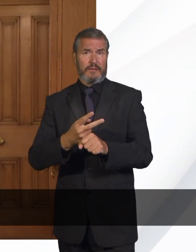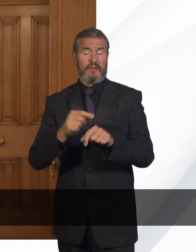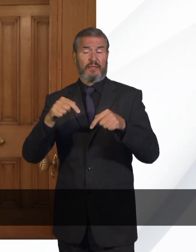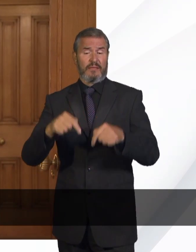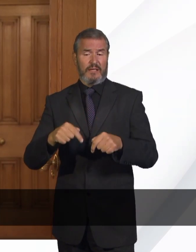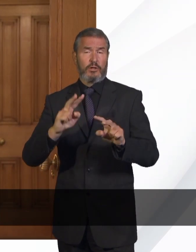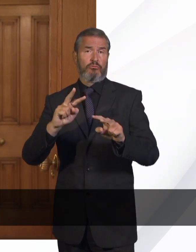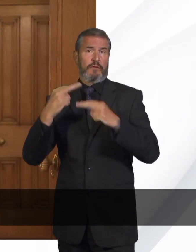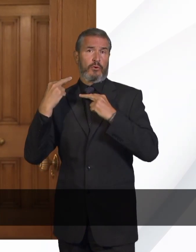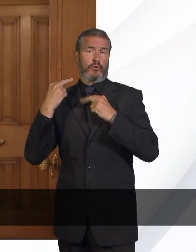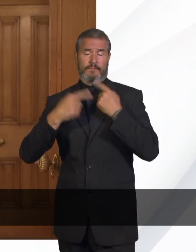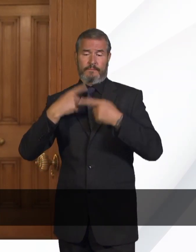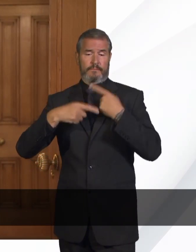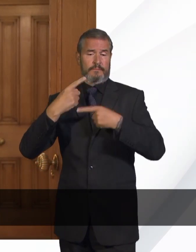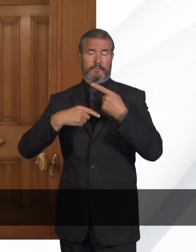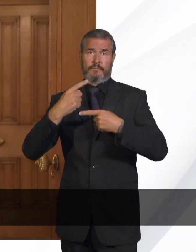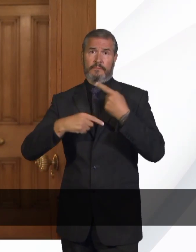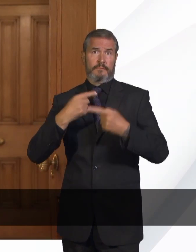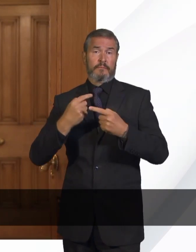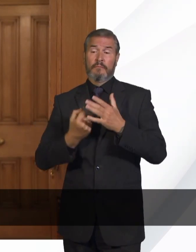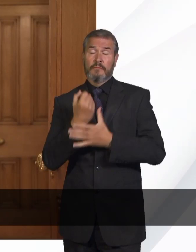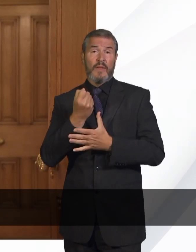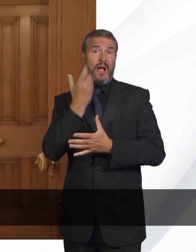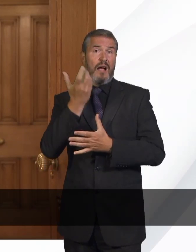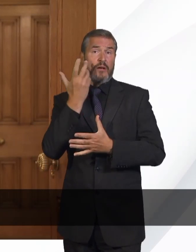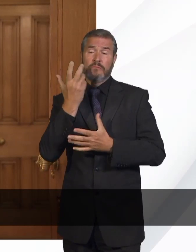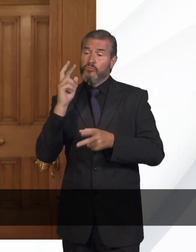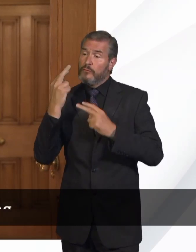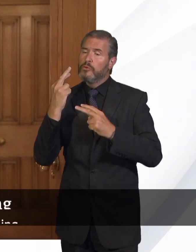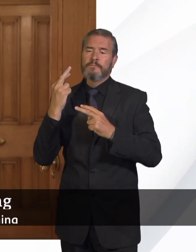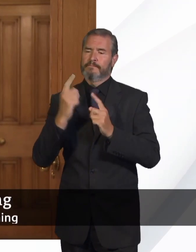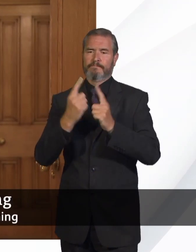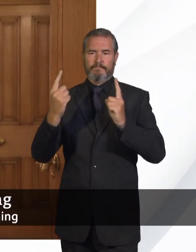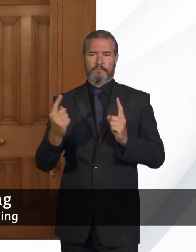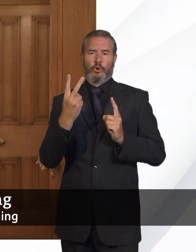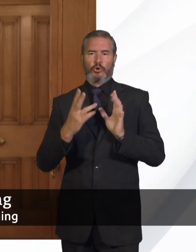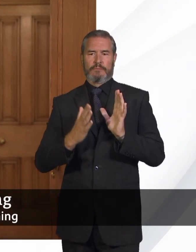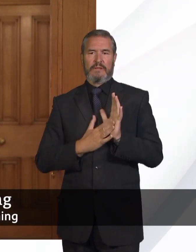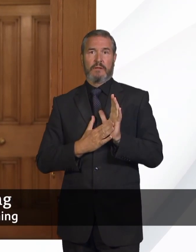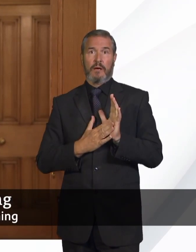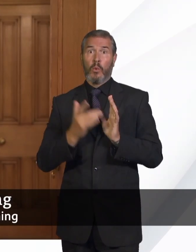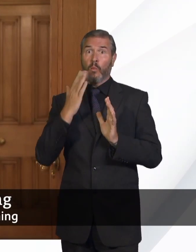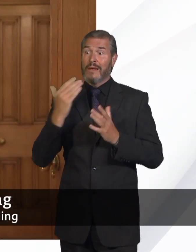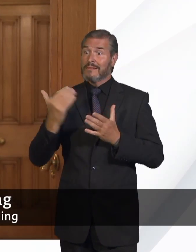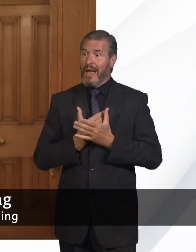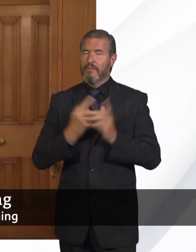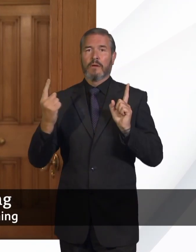issue under review, and we will continue to do so. And I said we will only change it when we think it is safe to do so.